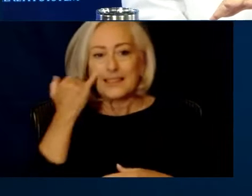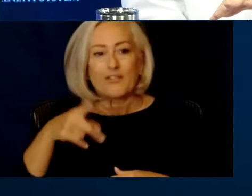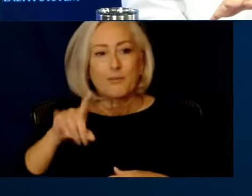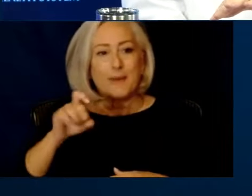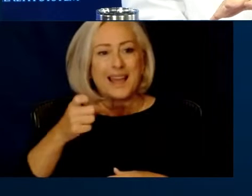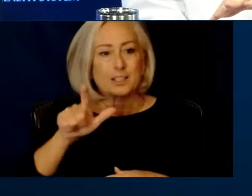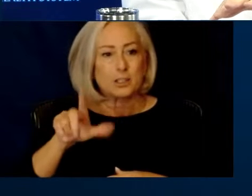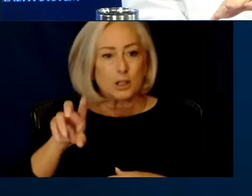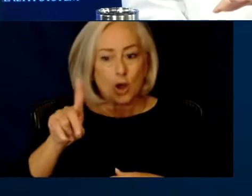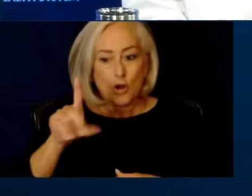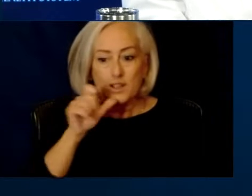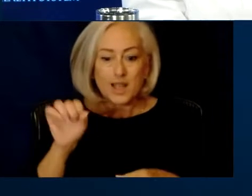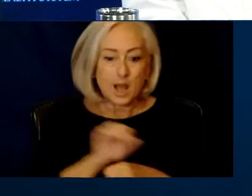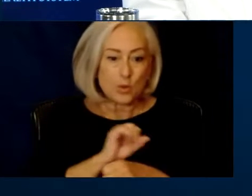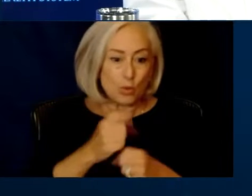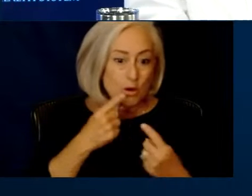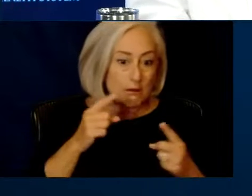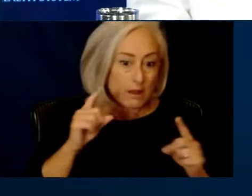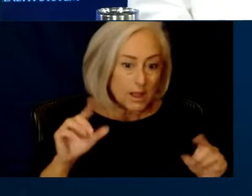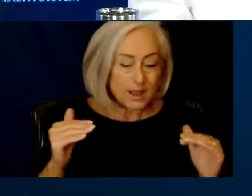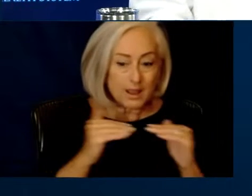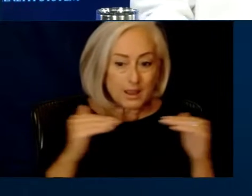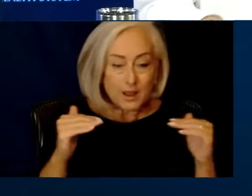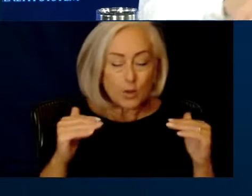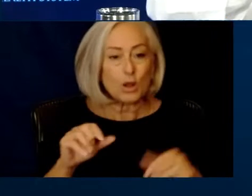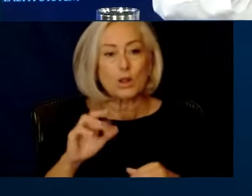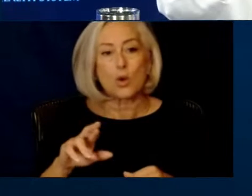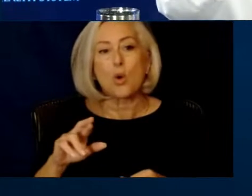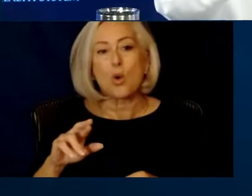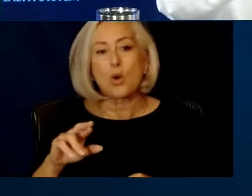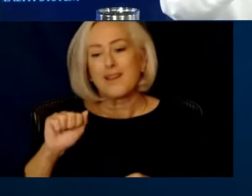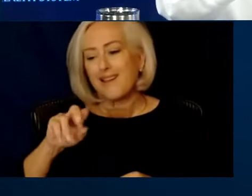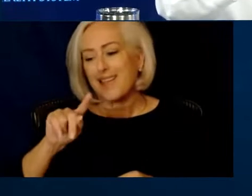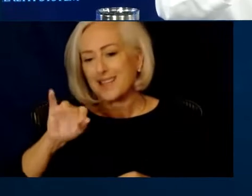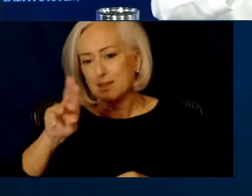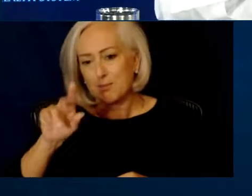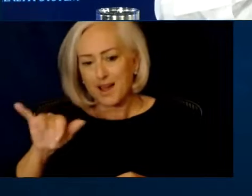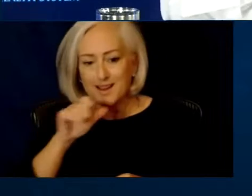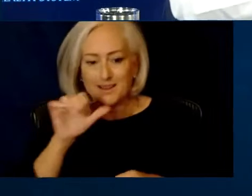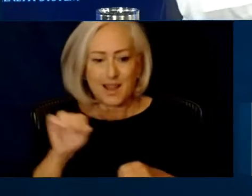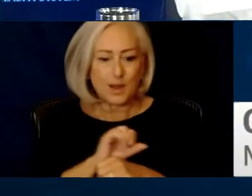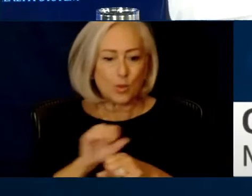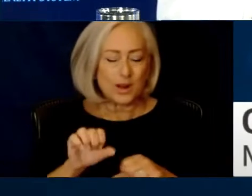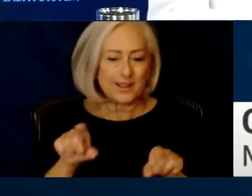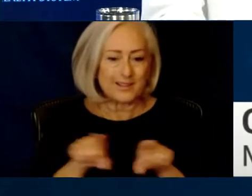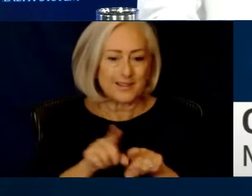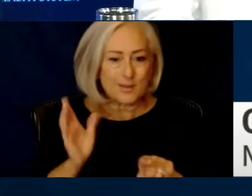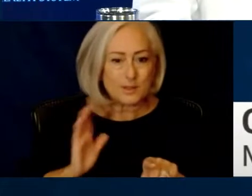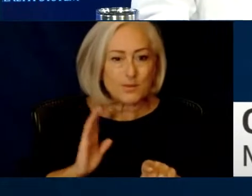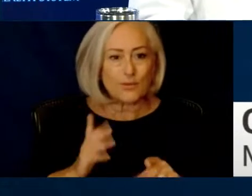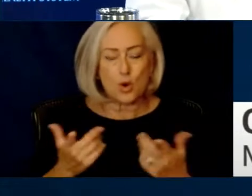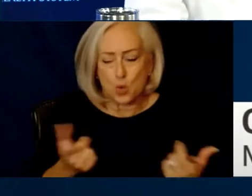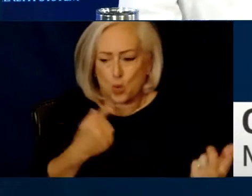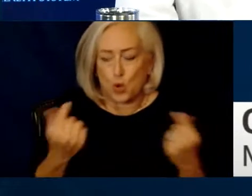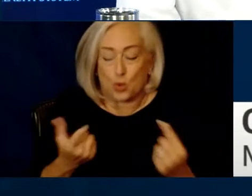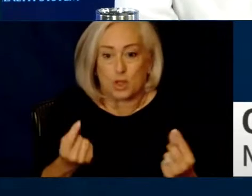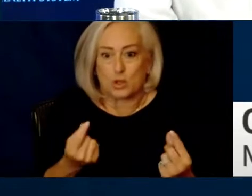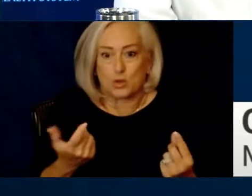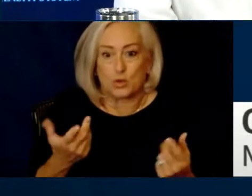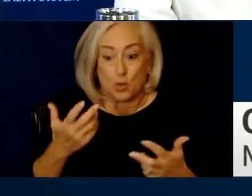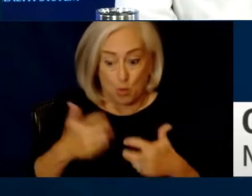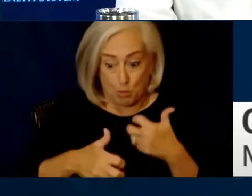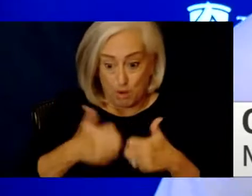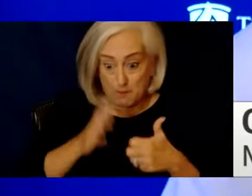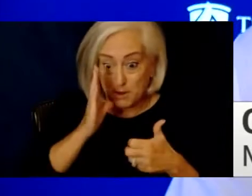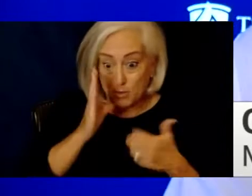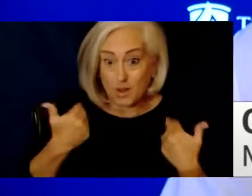antibodies aren't quite what they were before. I just wonder, what do you think about all these situations? Are we setting up ourselves for some problems this fall?